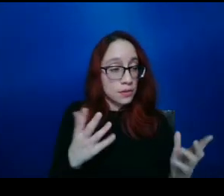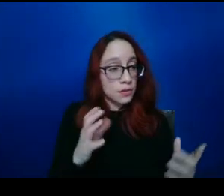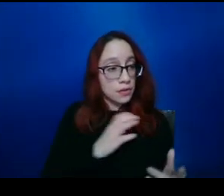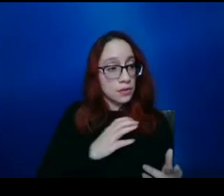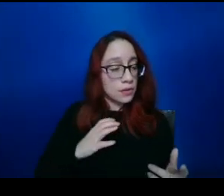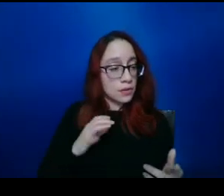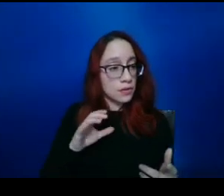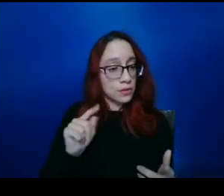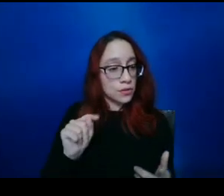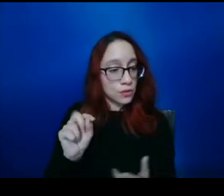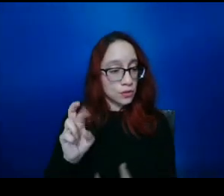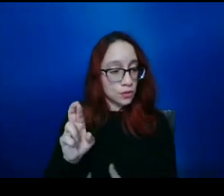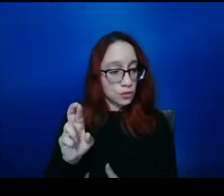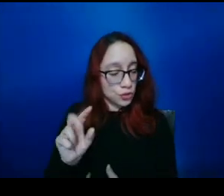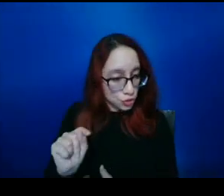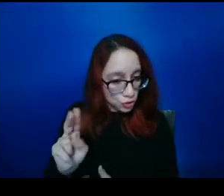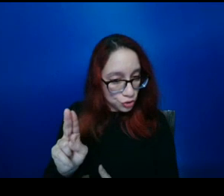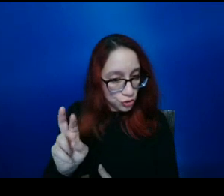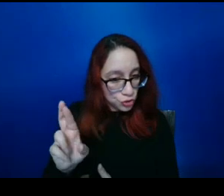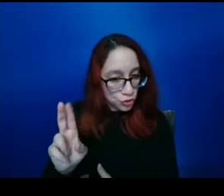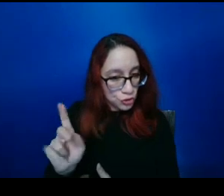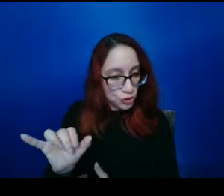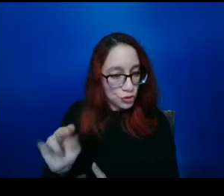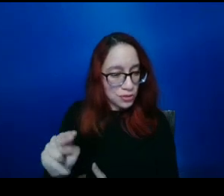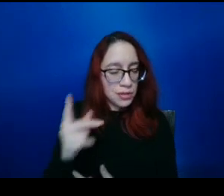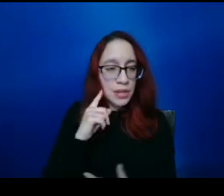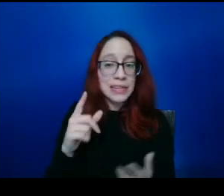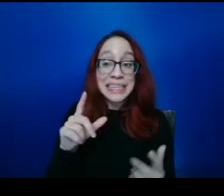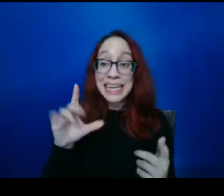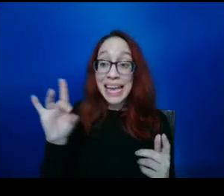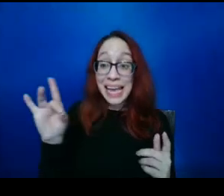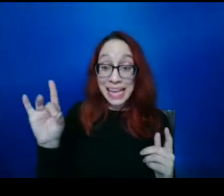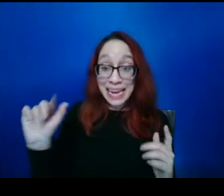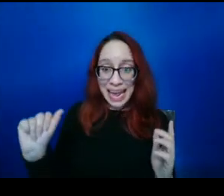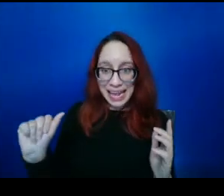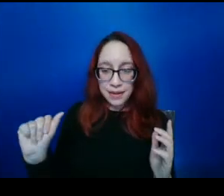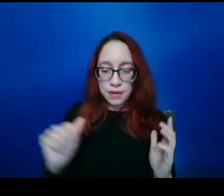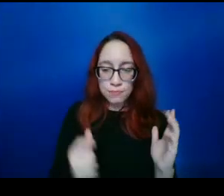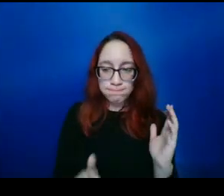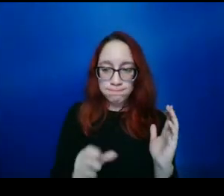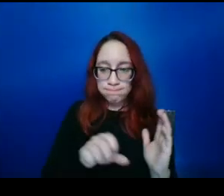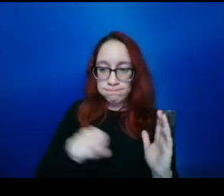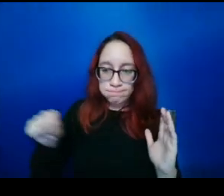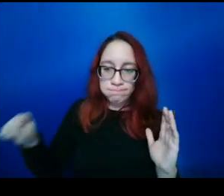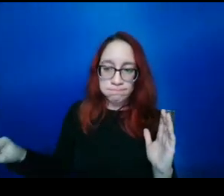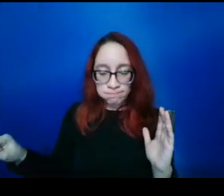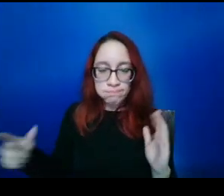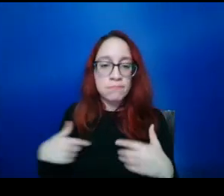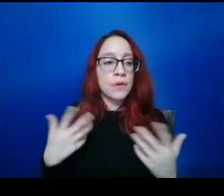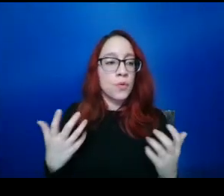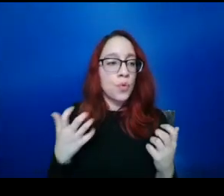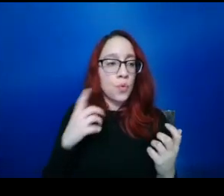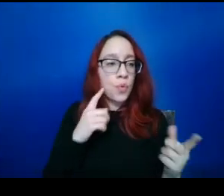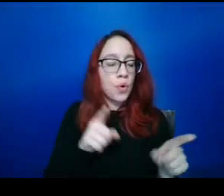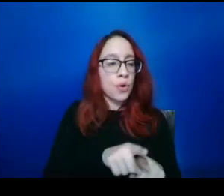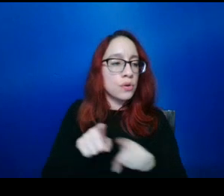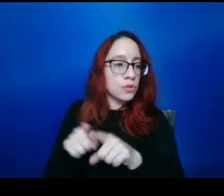Turkin. I'd like to table 8A. And then I'd also like